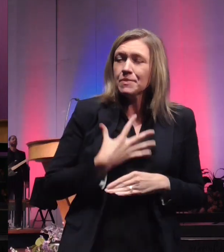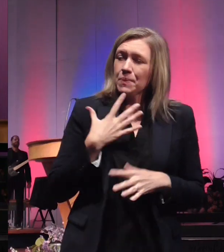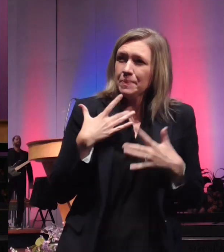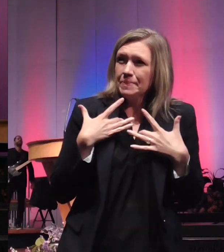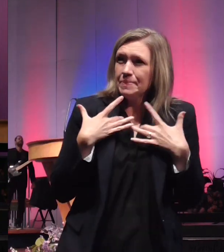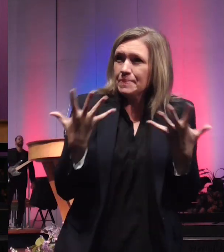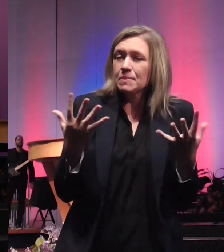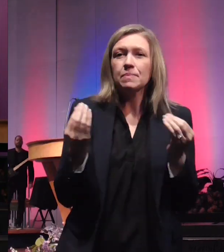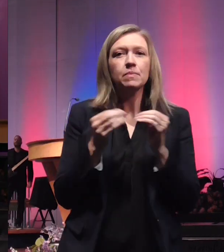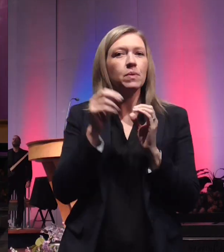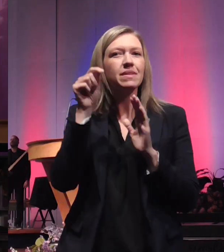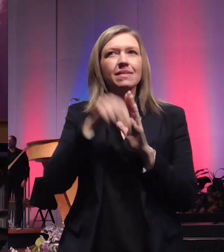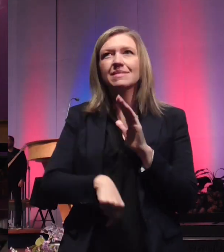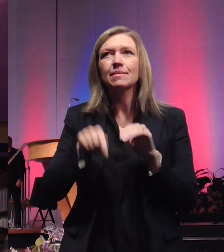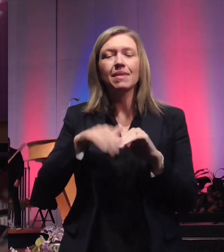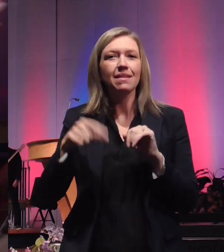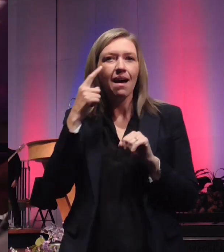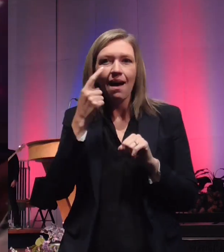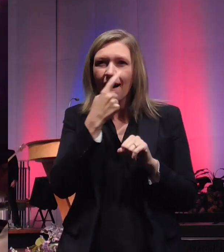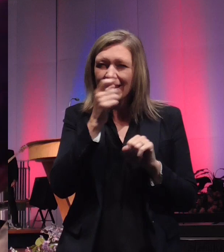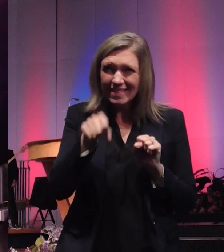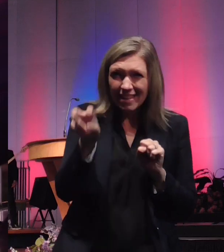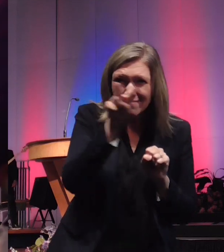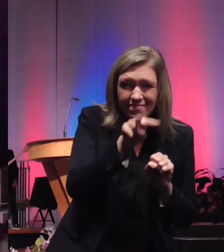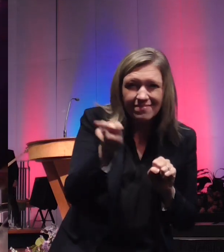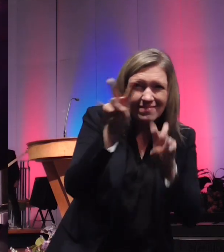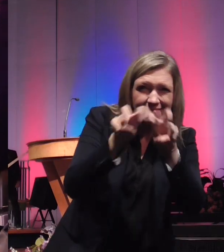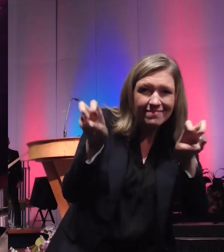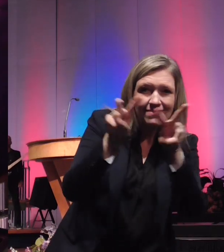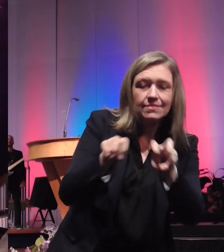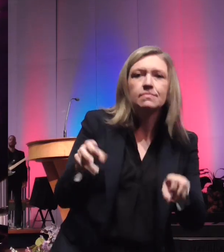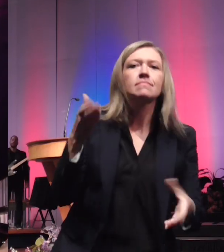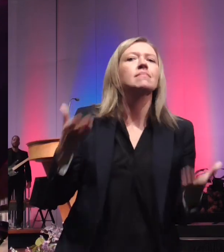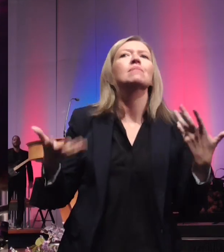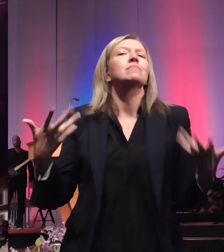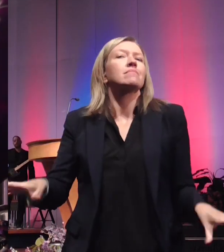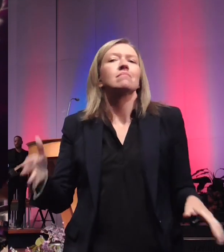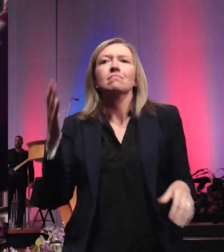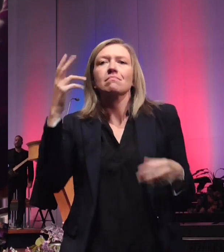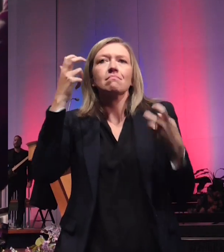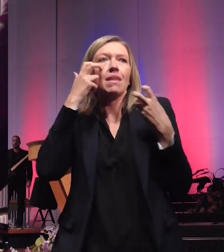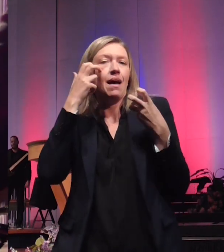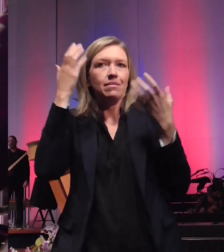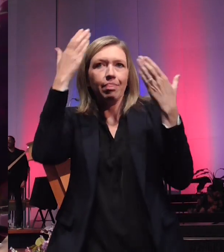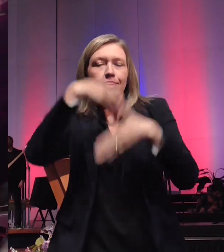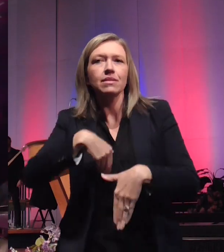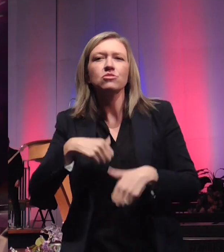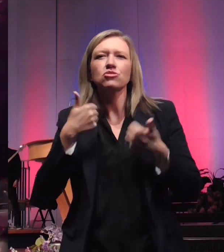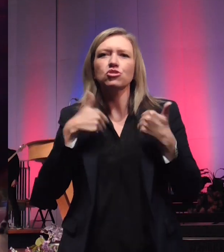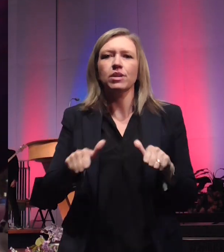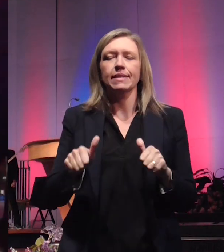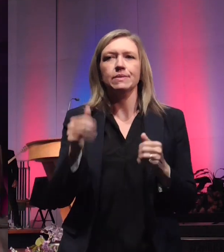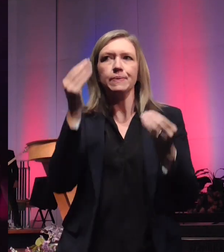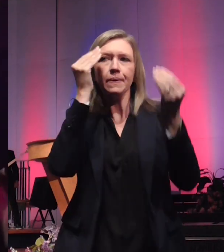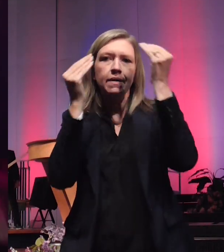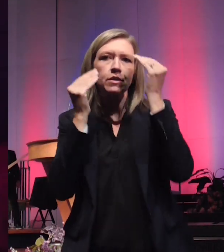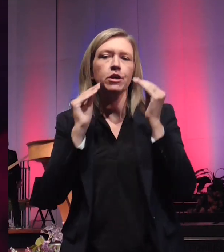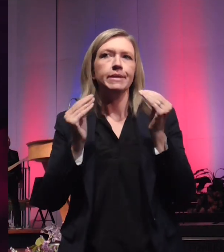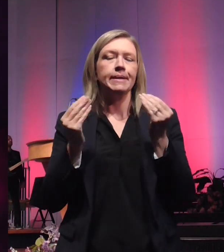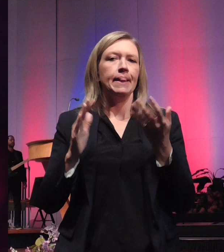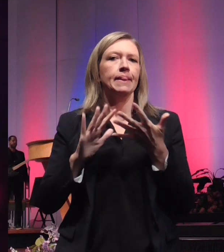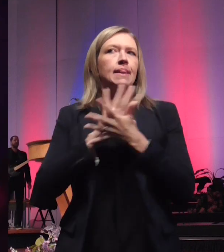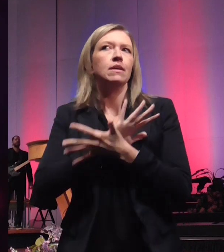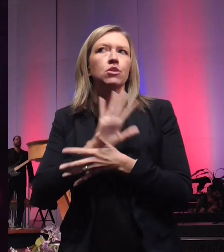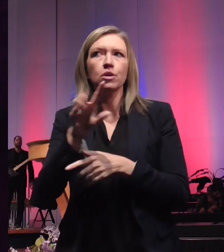shining deeper than the eyes can find it. Maybe we have made a blind, so she tries to cover up her